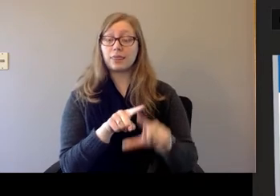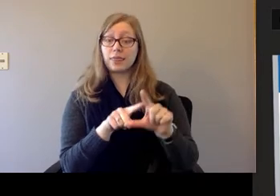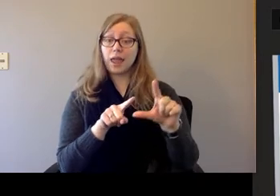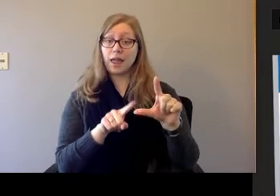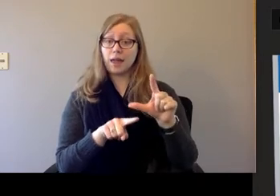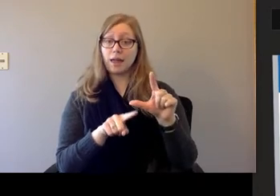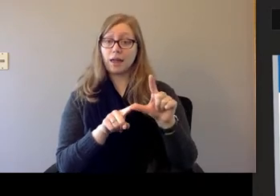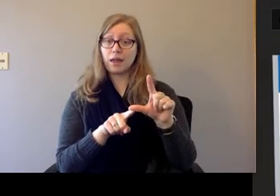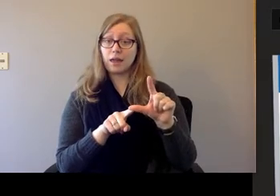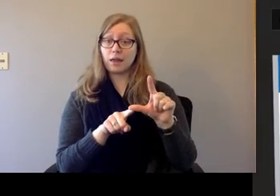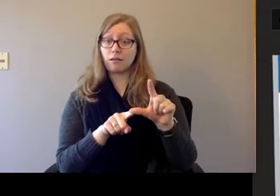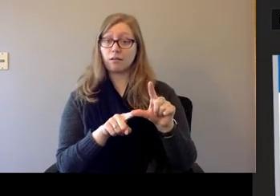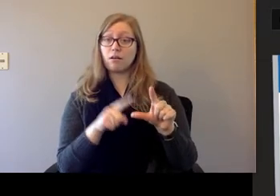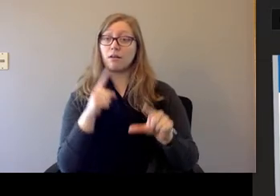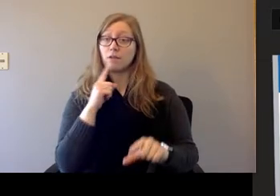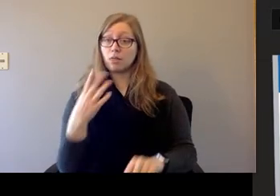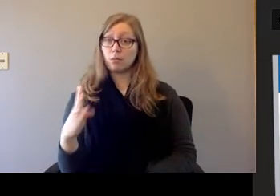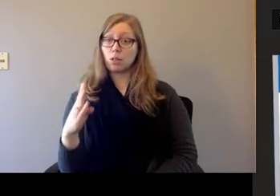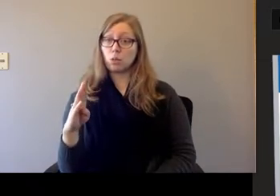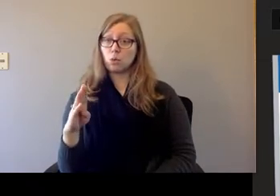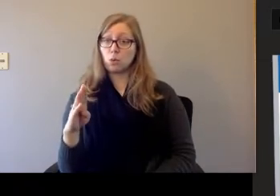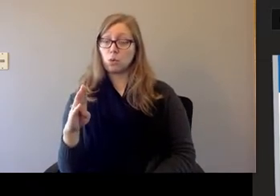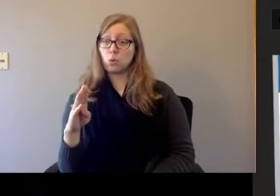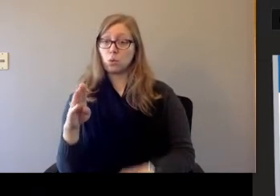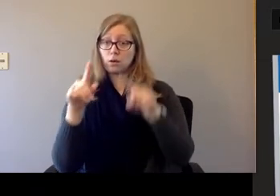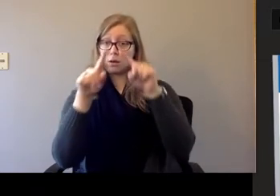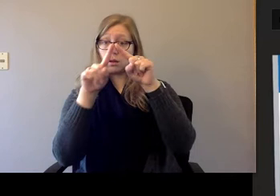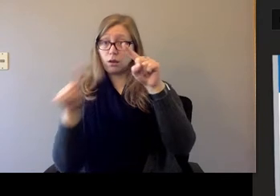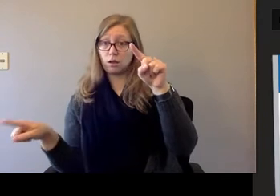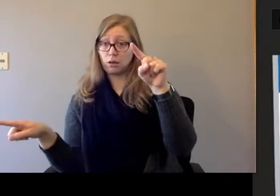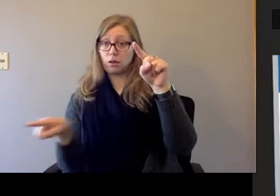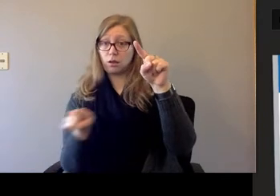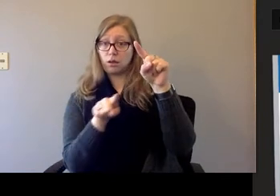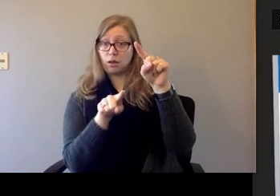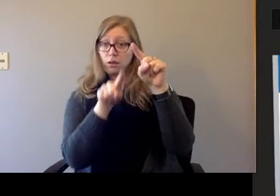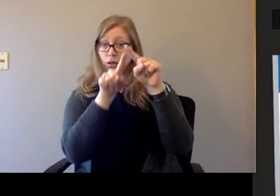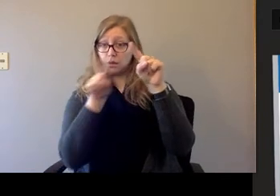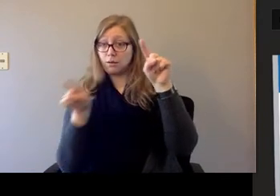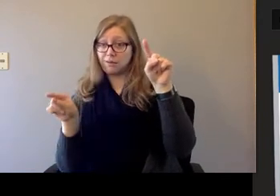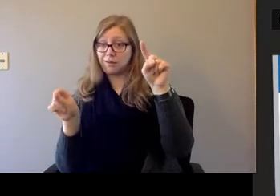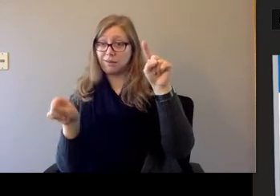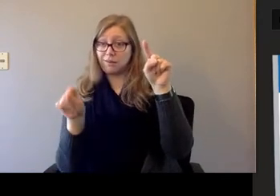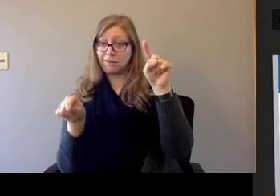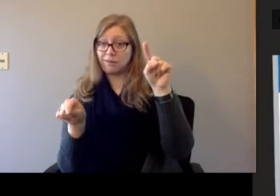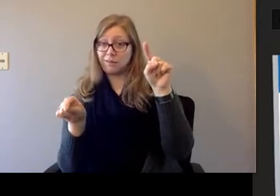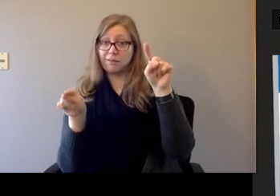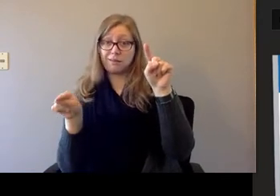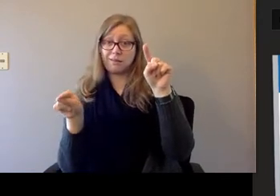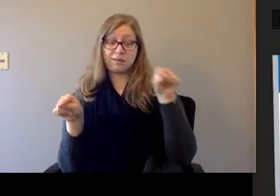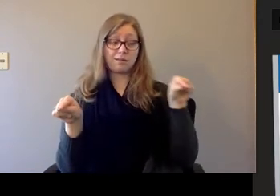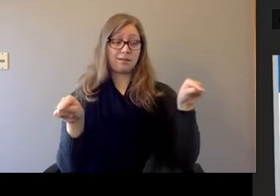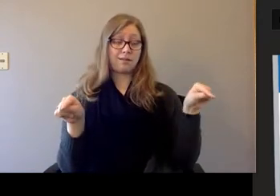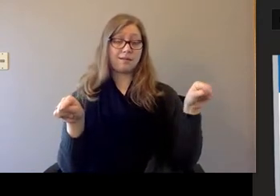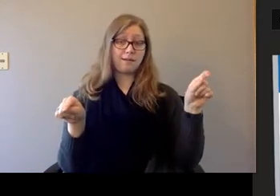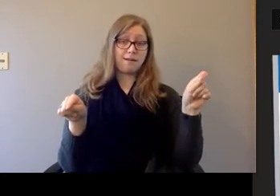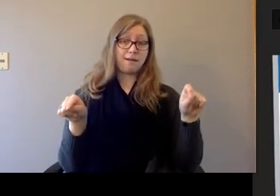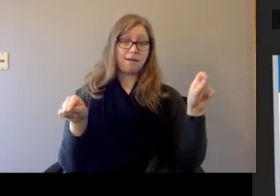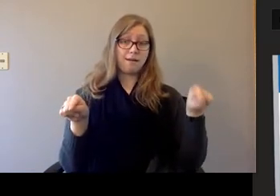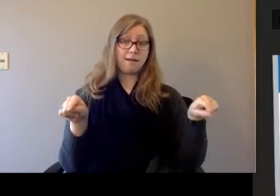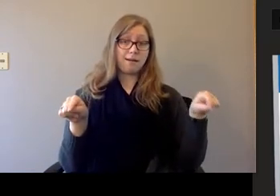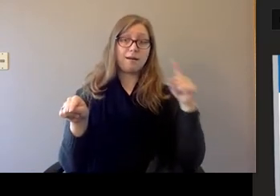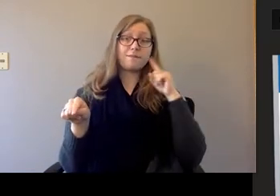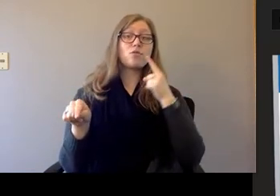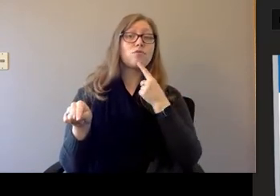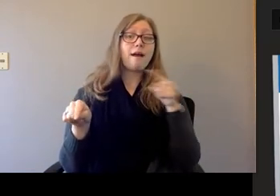this blue triangle has two tick marks. This one has two tick marks in the red one. So those are congruent angles. And